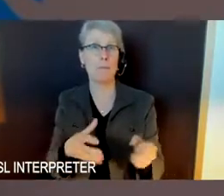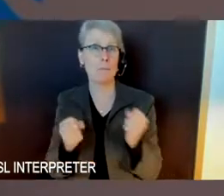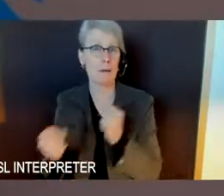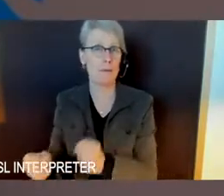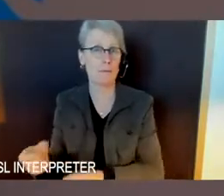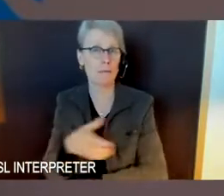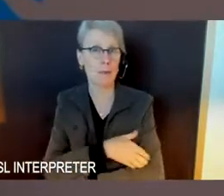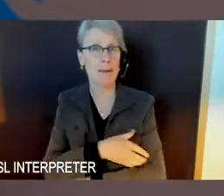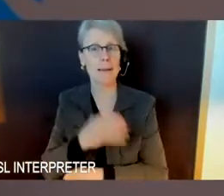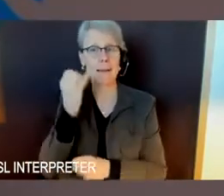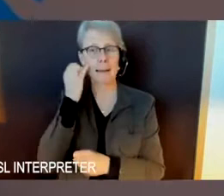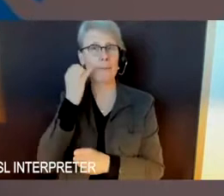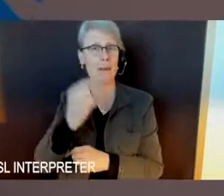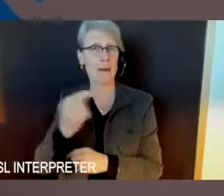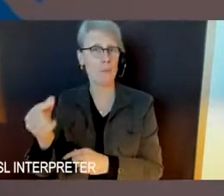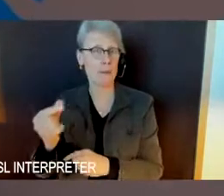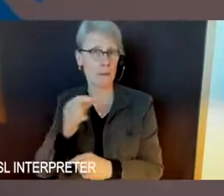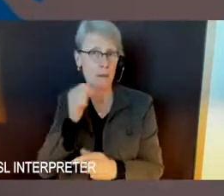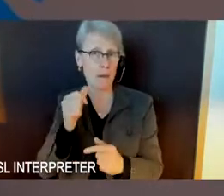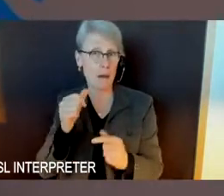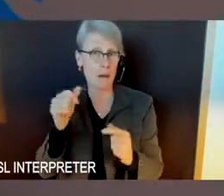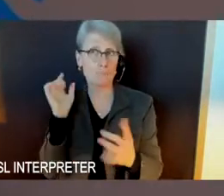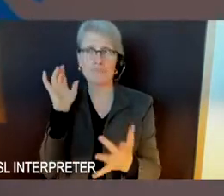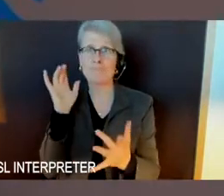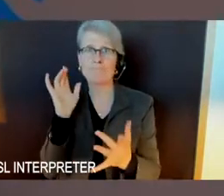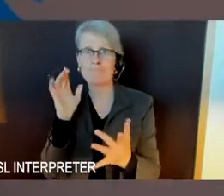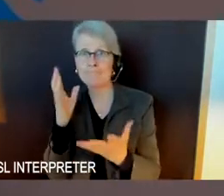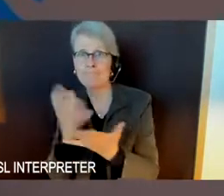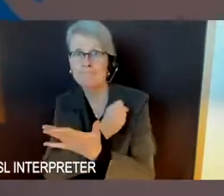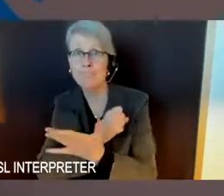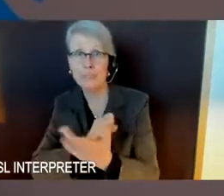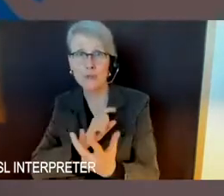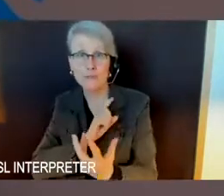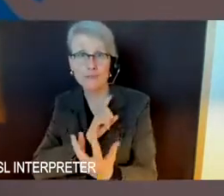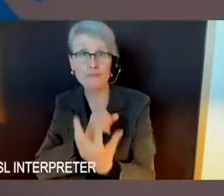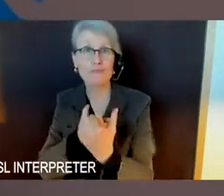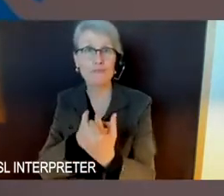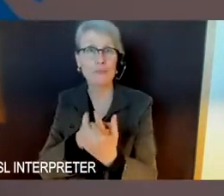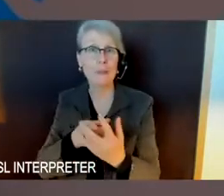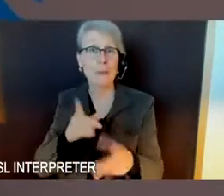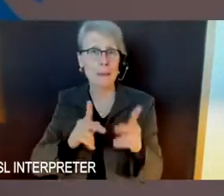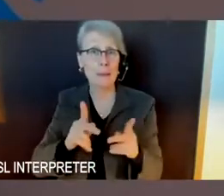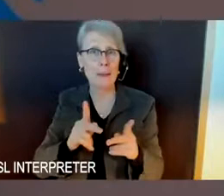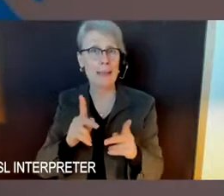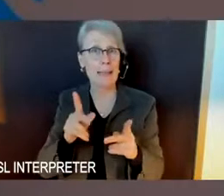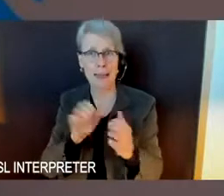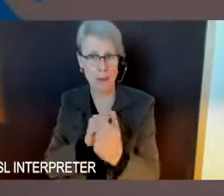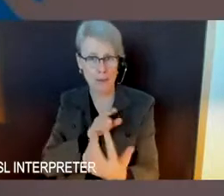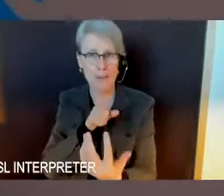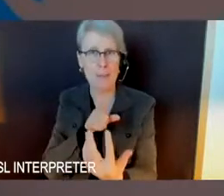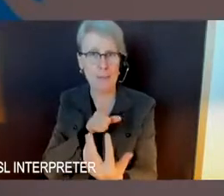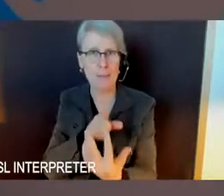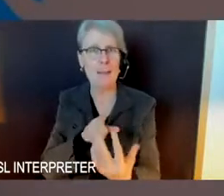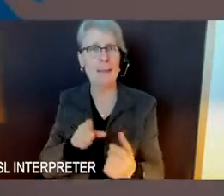force this community has. Because if government is not able to reach citizens, they are looking for